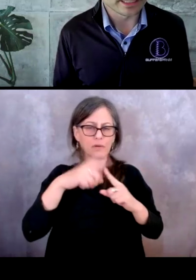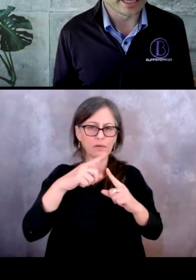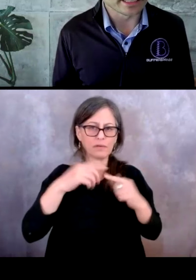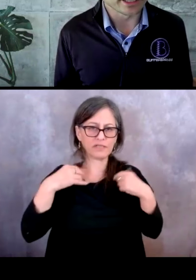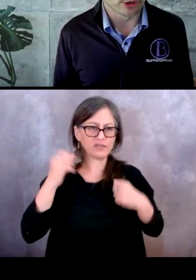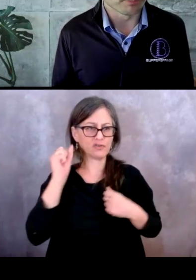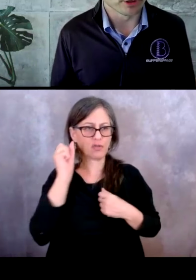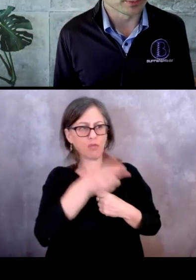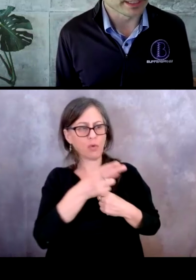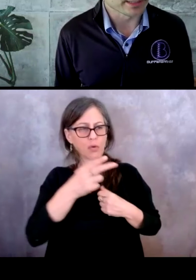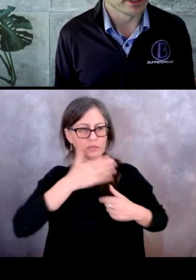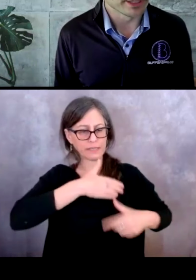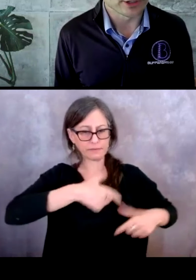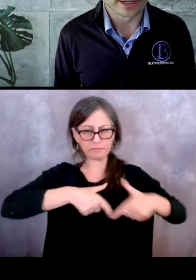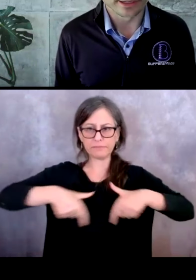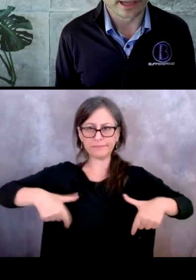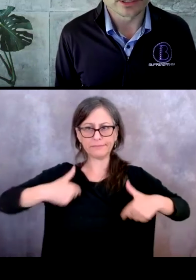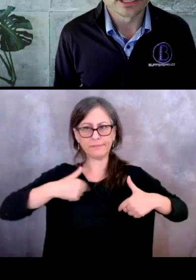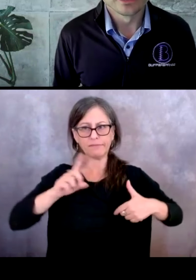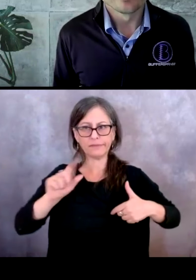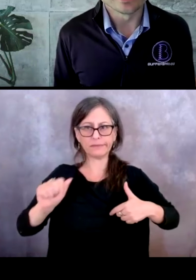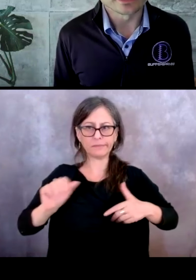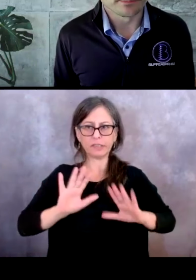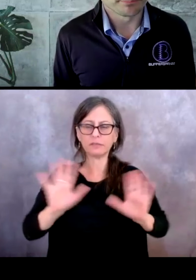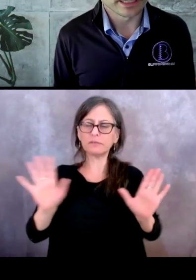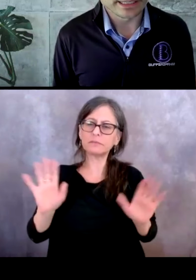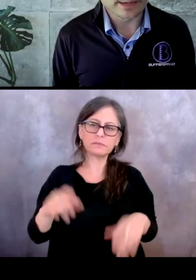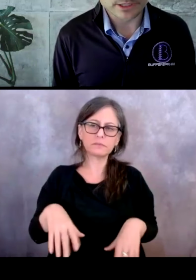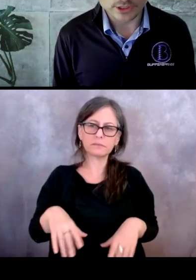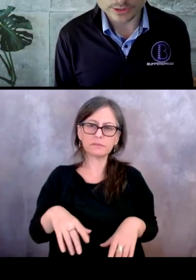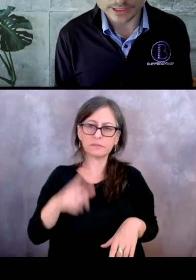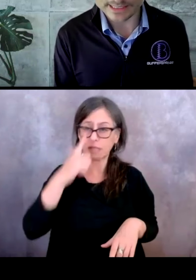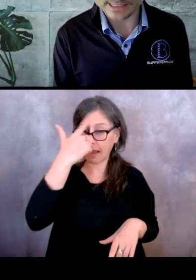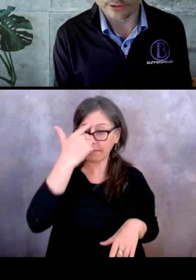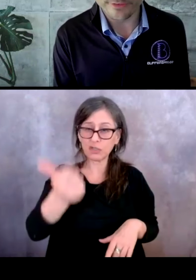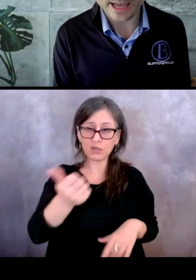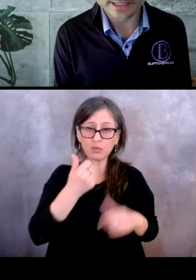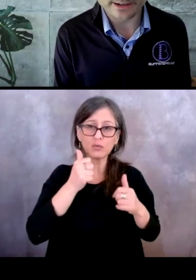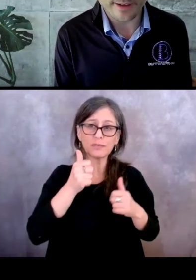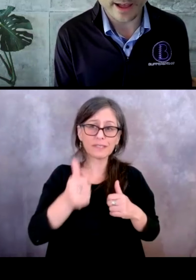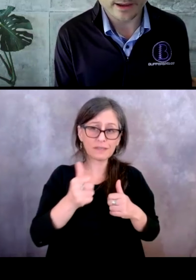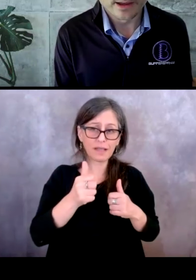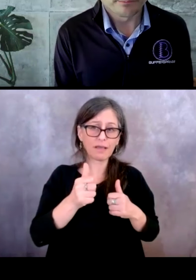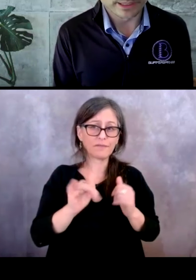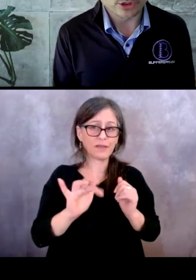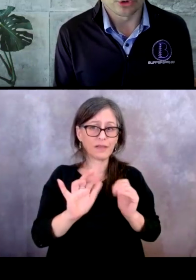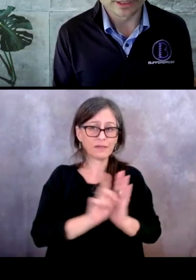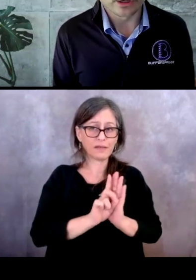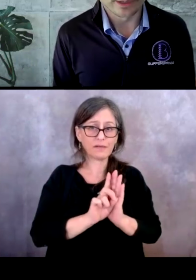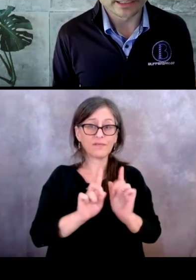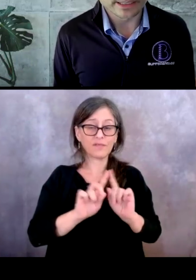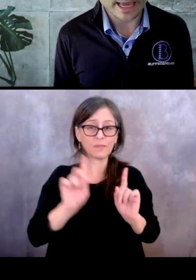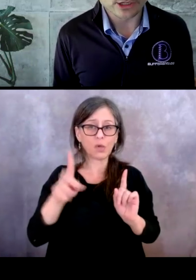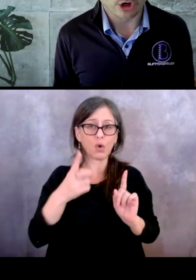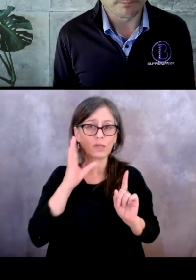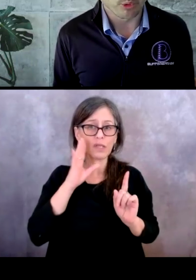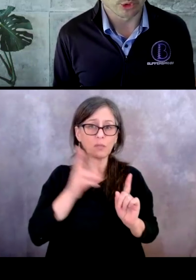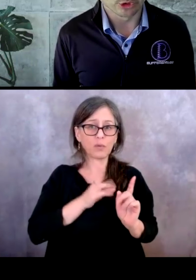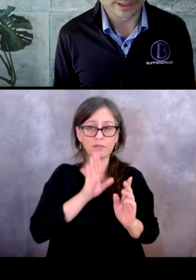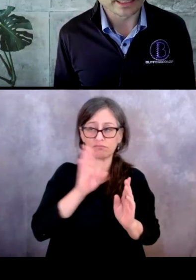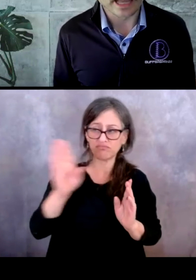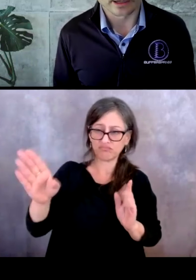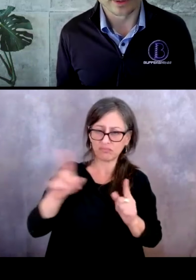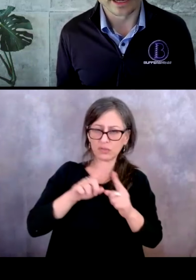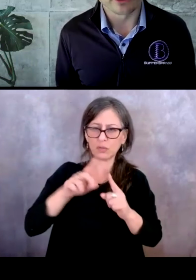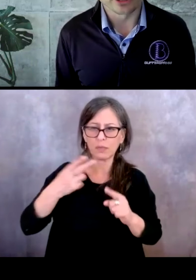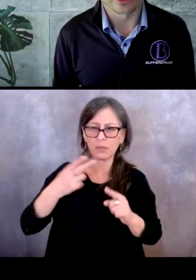that says that you're a person with disabilities or anything else. This is completely up to you to self-identify, but it's only going into the HR